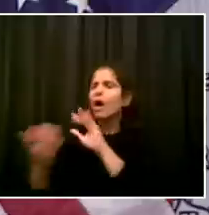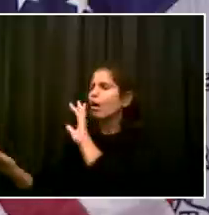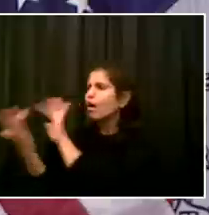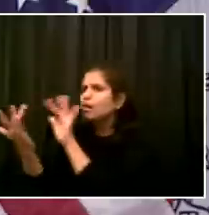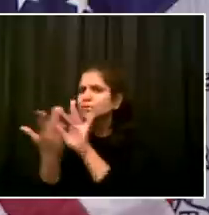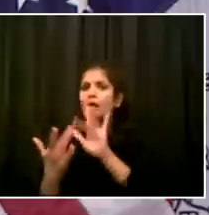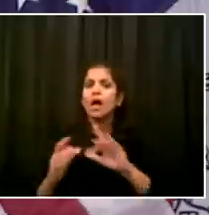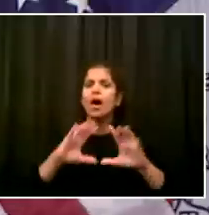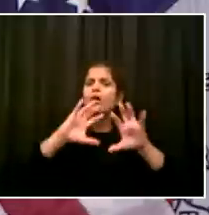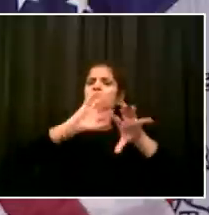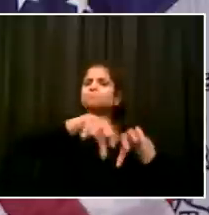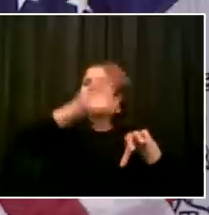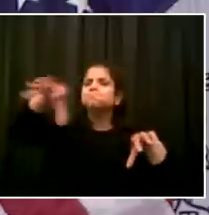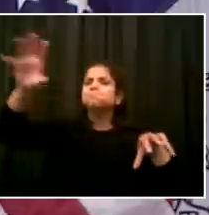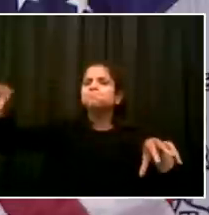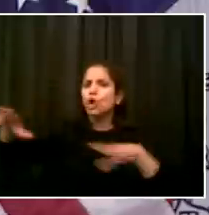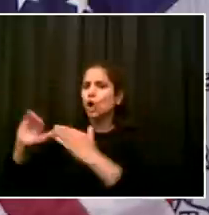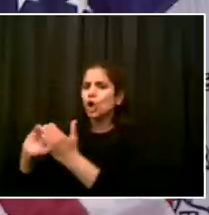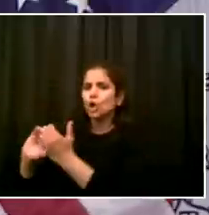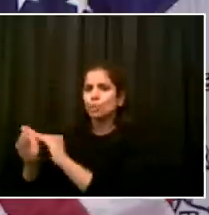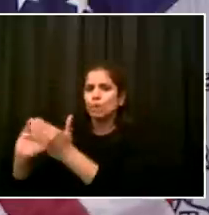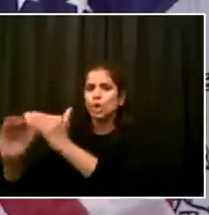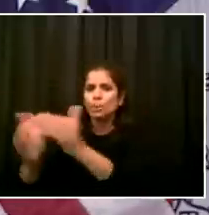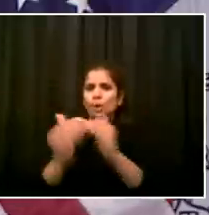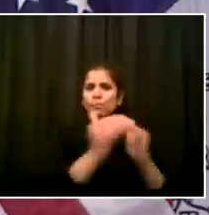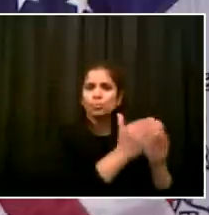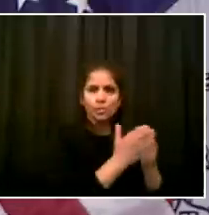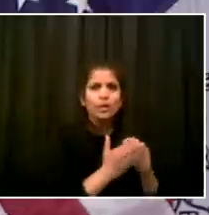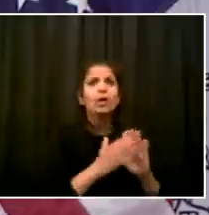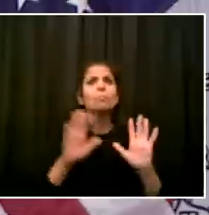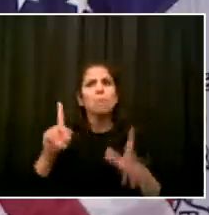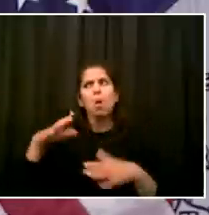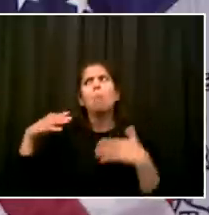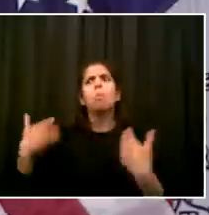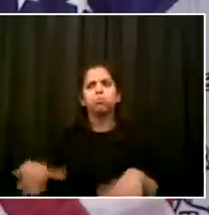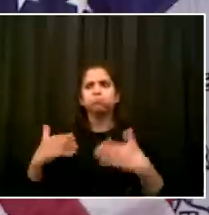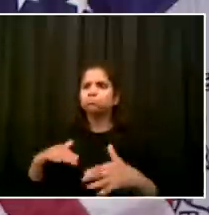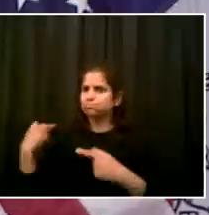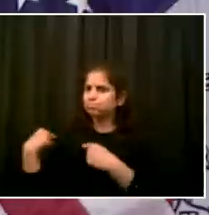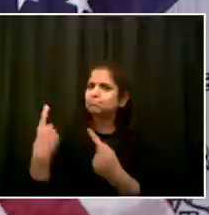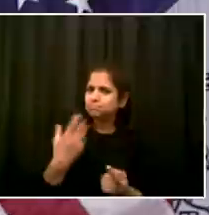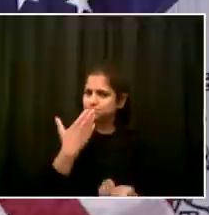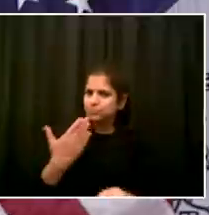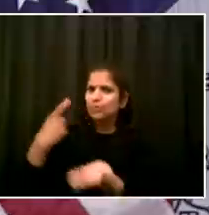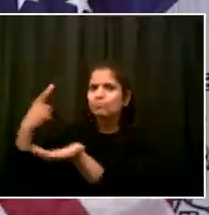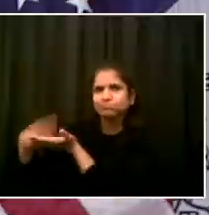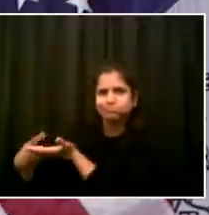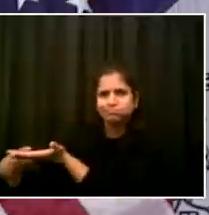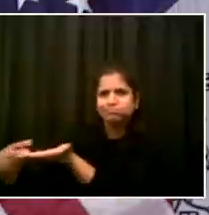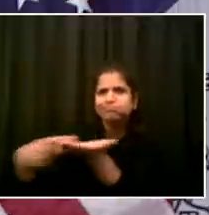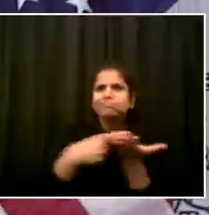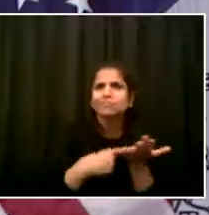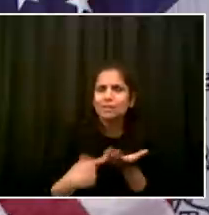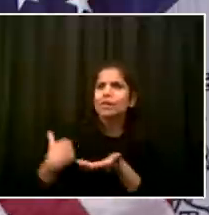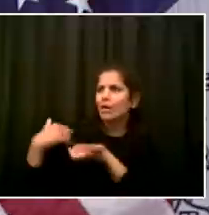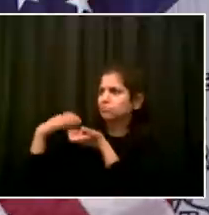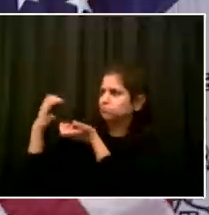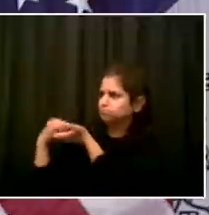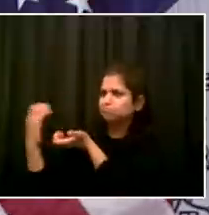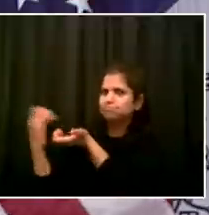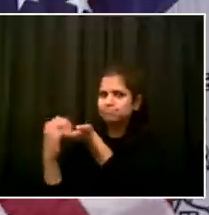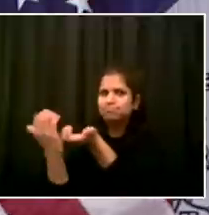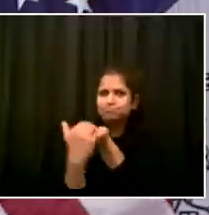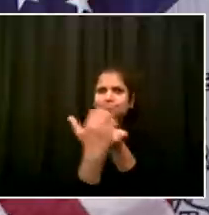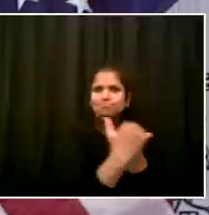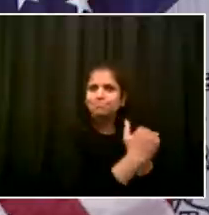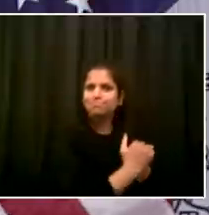together and trying to gain compliance and recognizing that it is very stressful times for all New